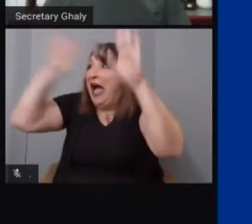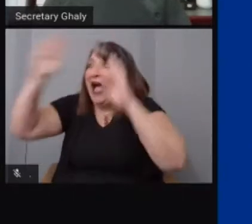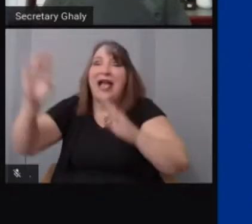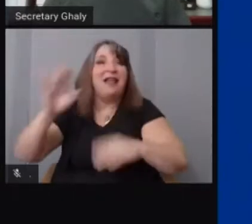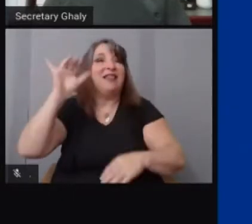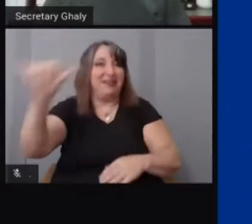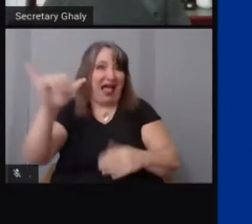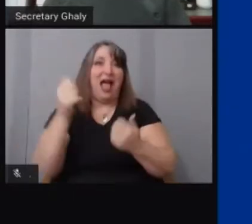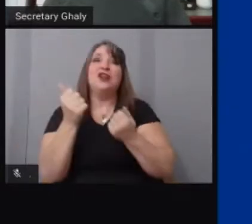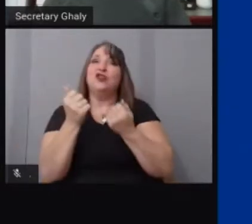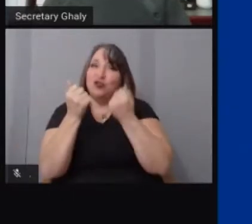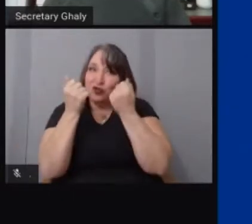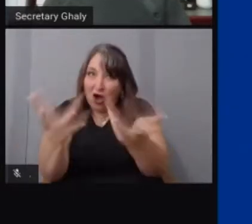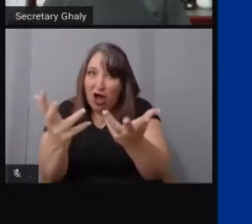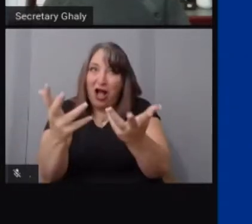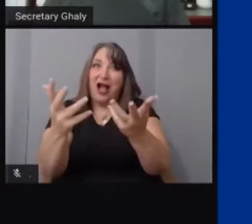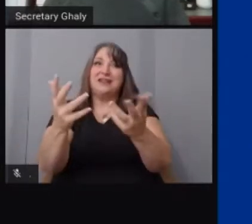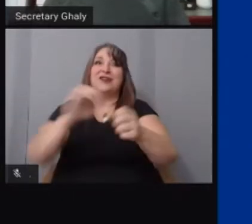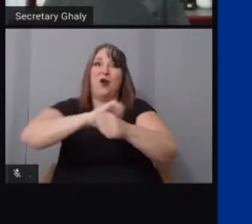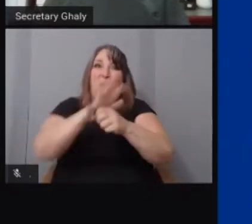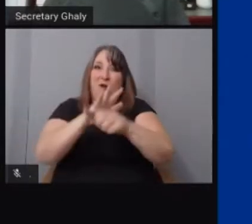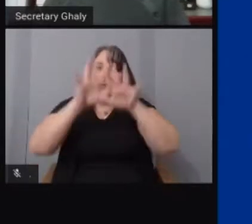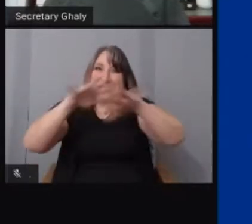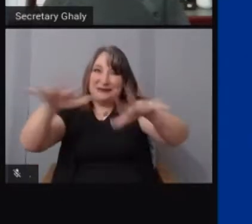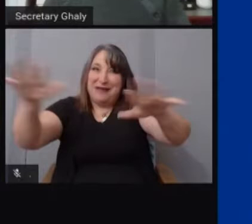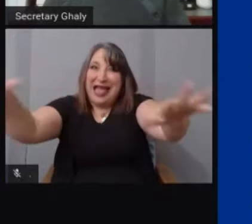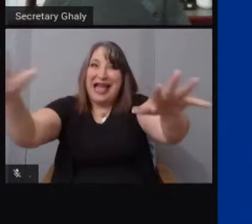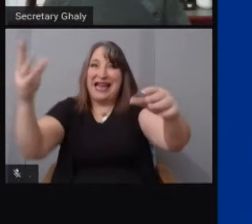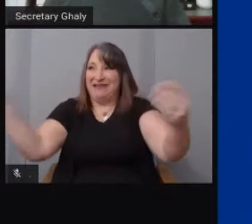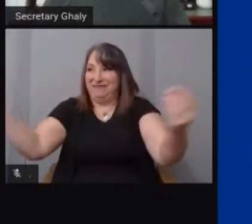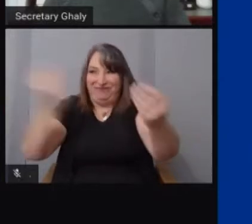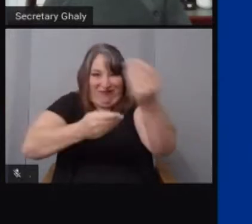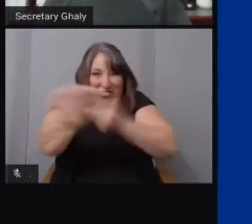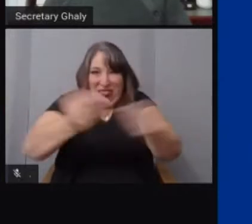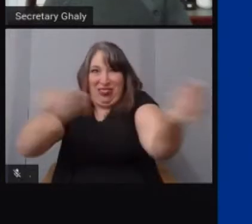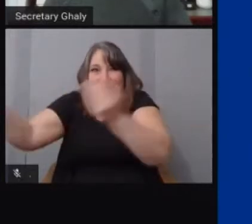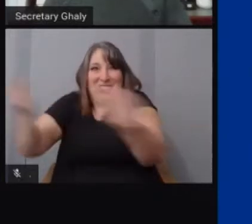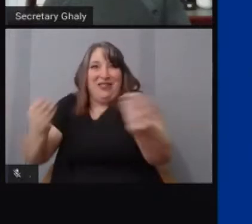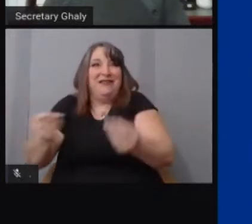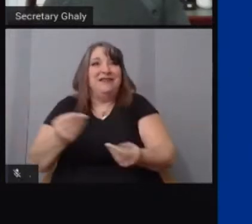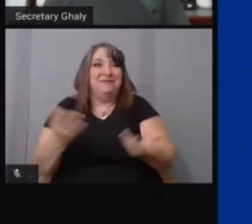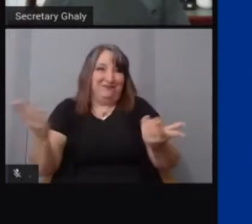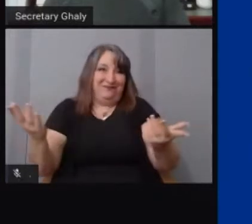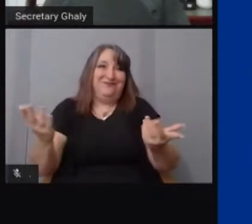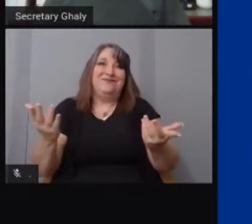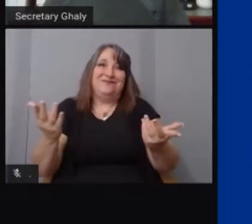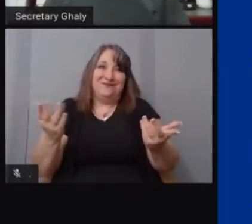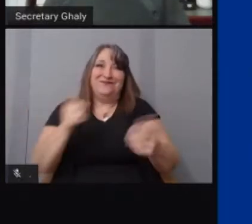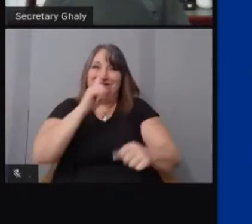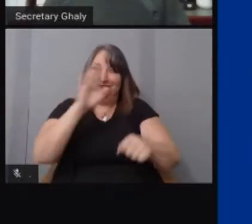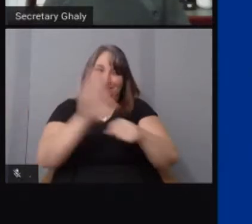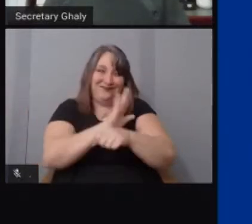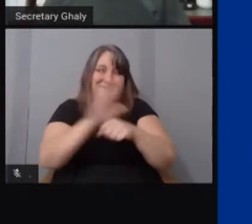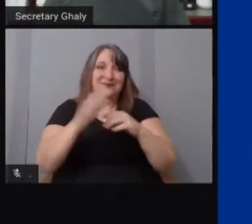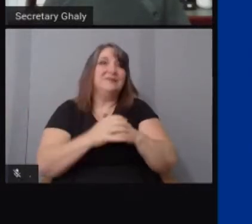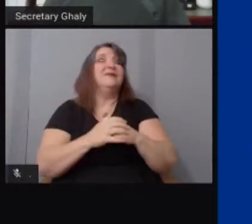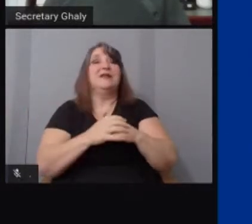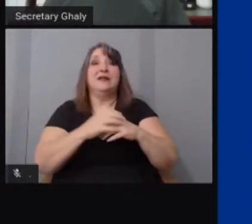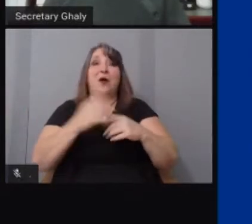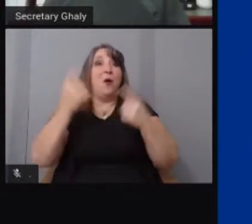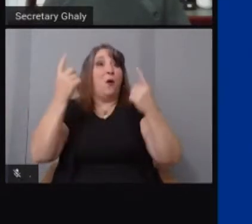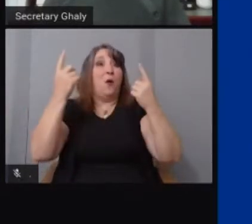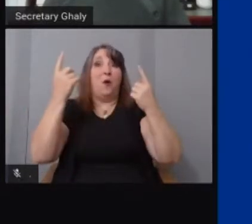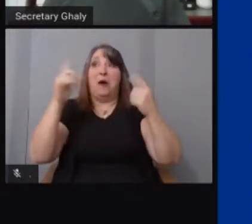that creates spread and transmission of COVID-19. Activities where it's difficult to keep your